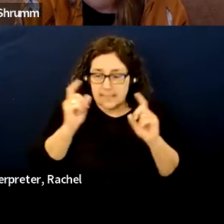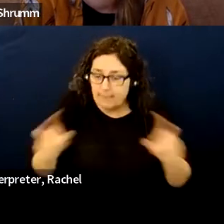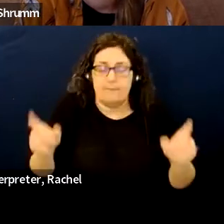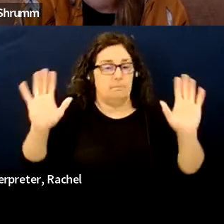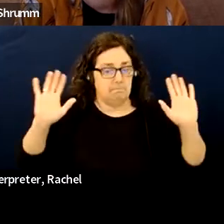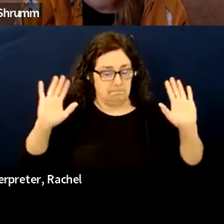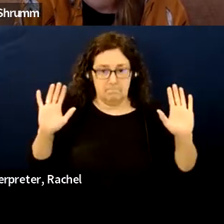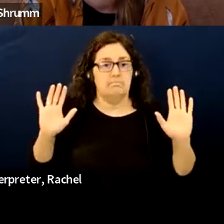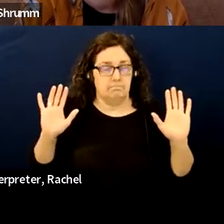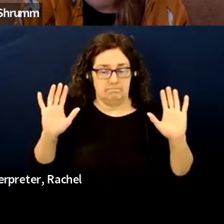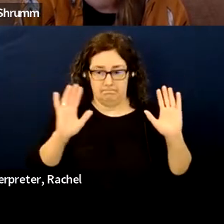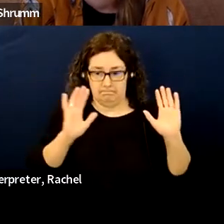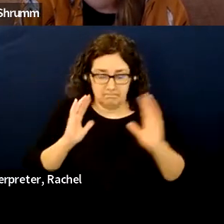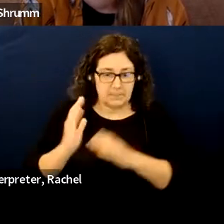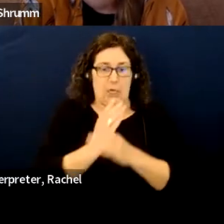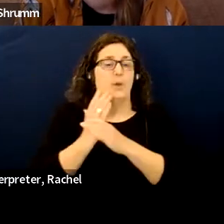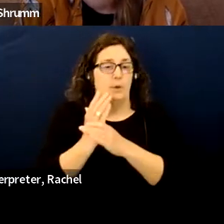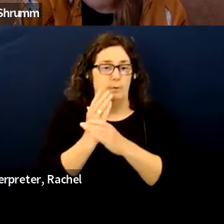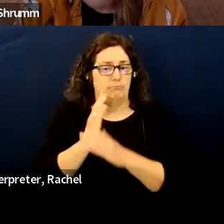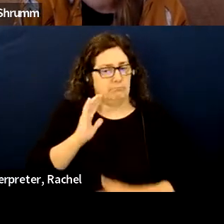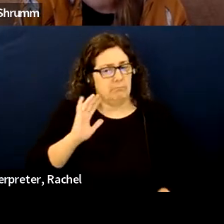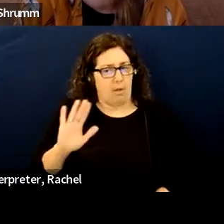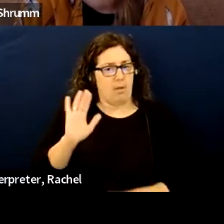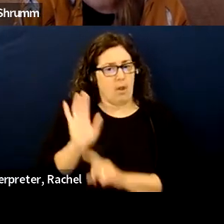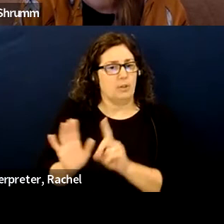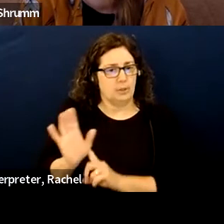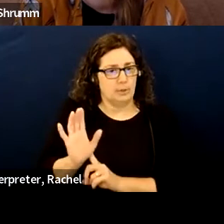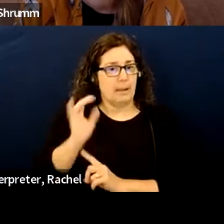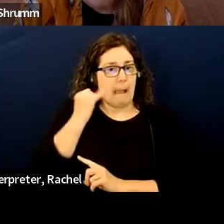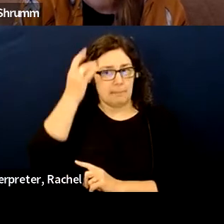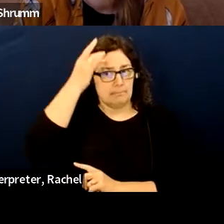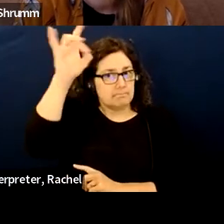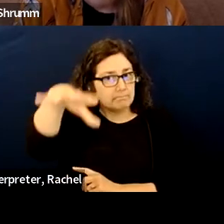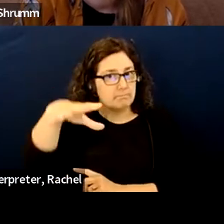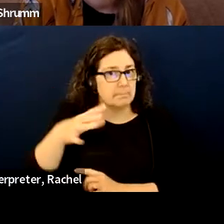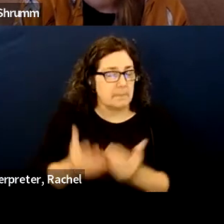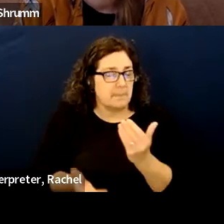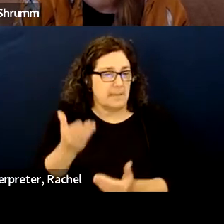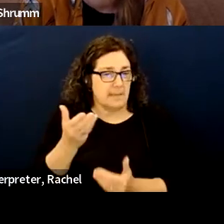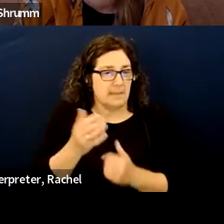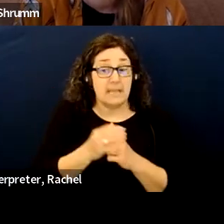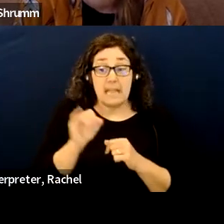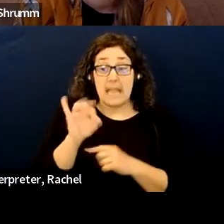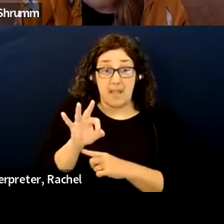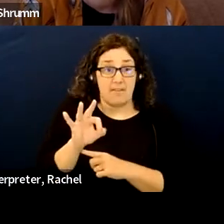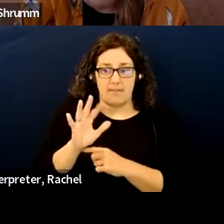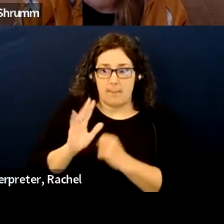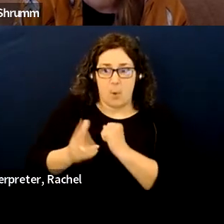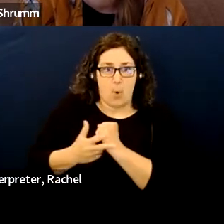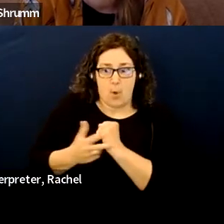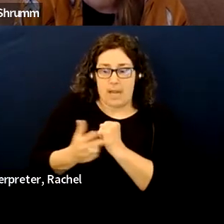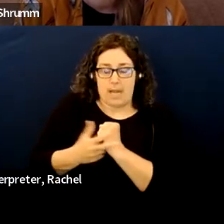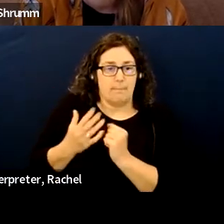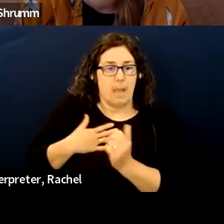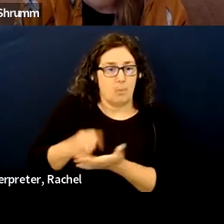guests. And so that's just an idea to plant in people's heads. Like if you are hoarding a lot of this wealth,